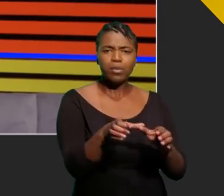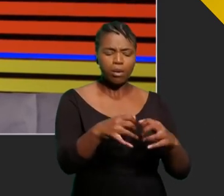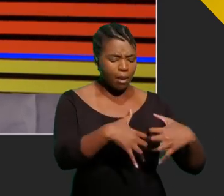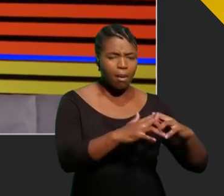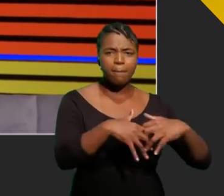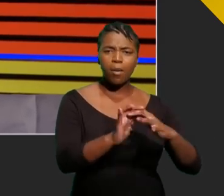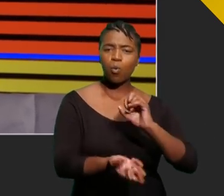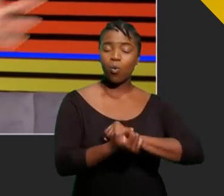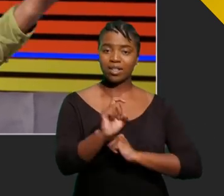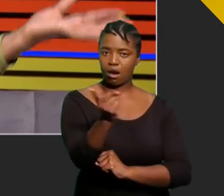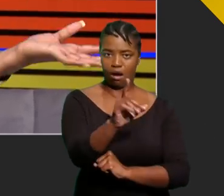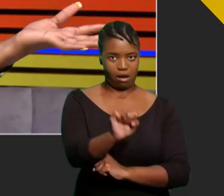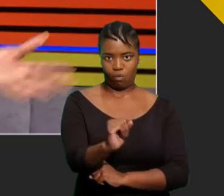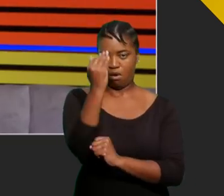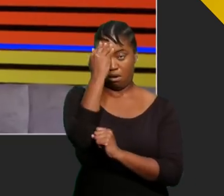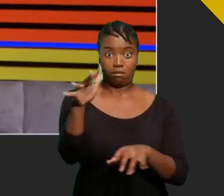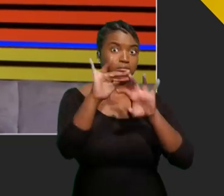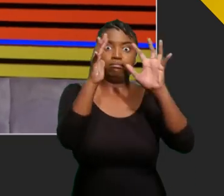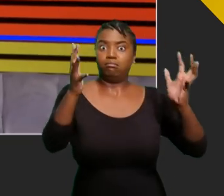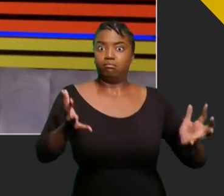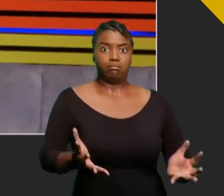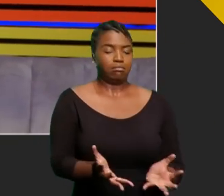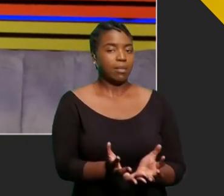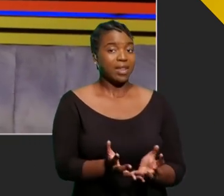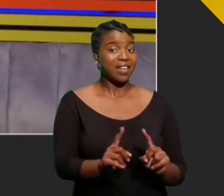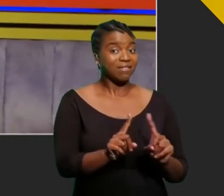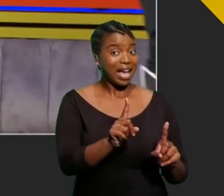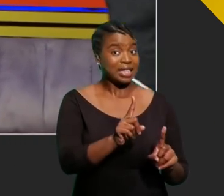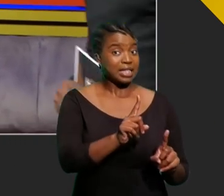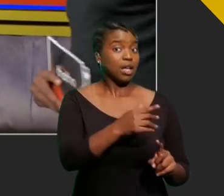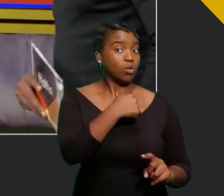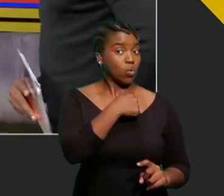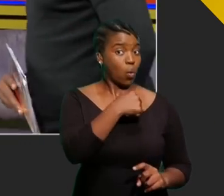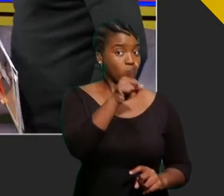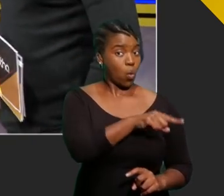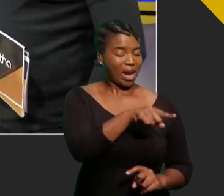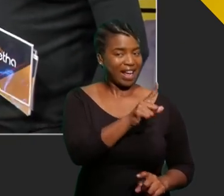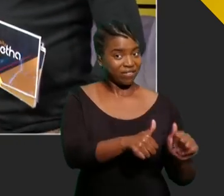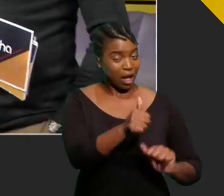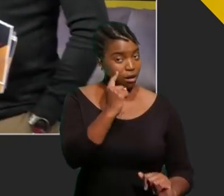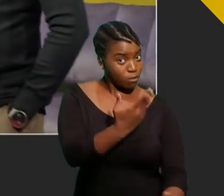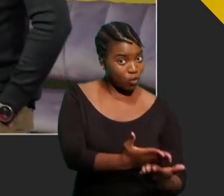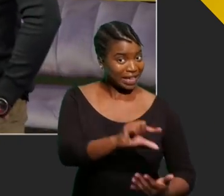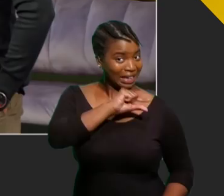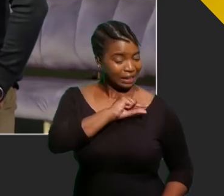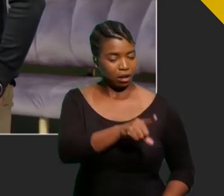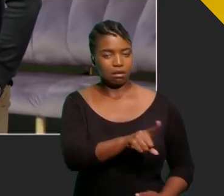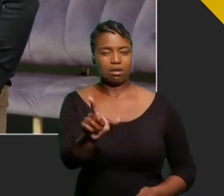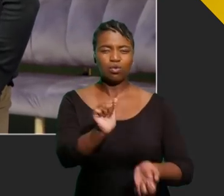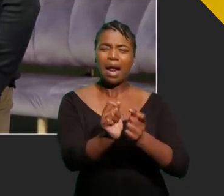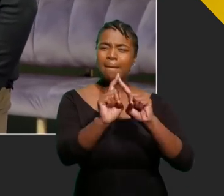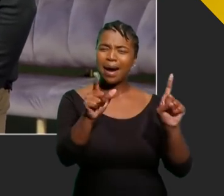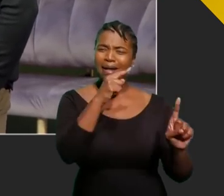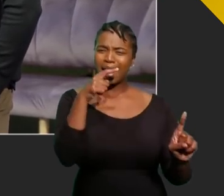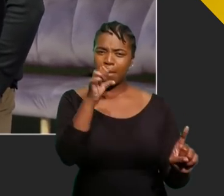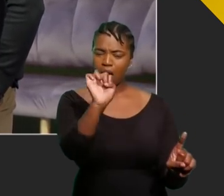happens now we know in South Africa gore I mean globally you are innocent until proven guilty but the first thing to re butse gore na if your name is